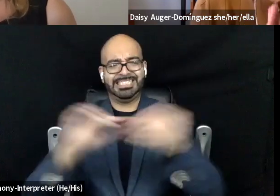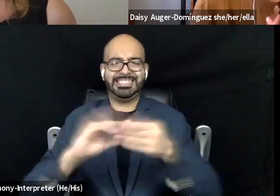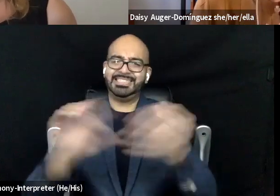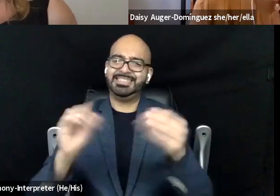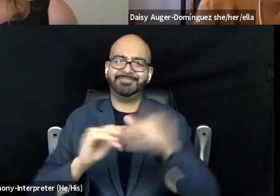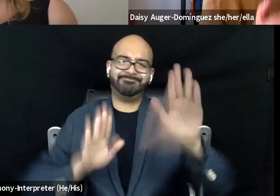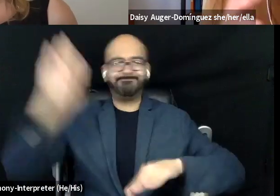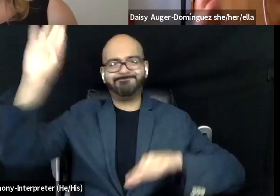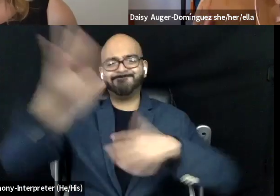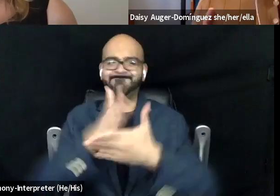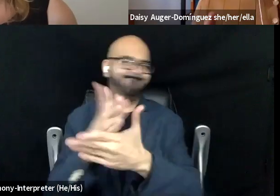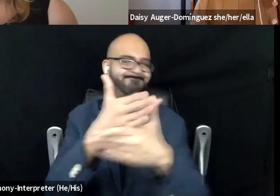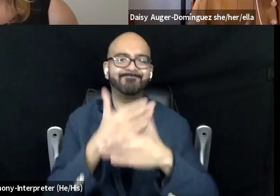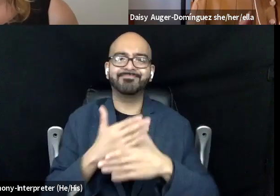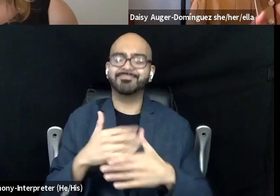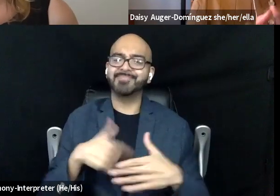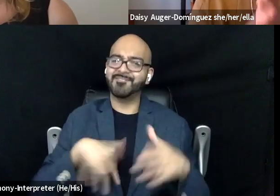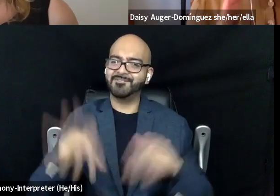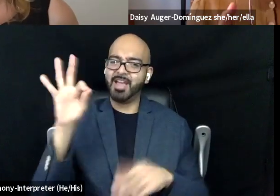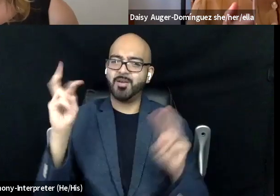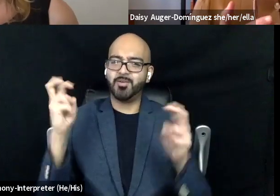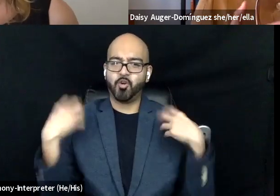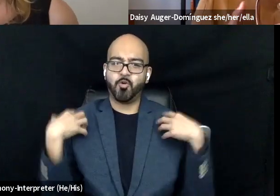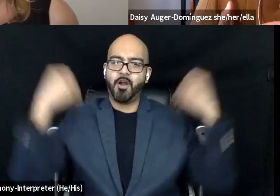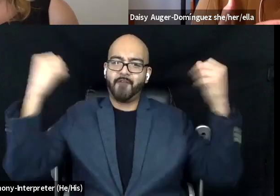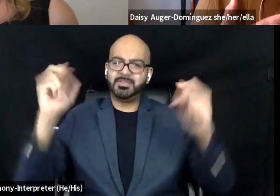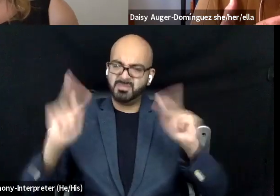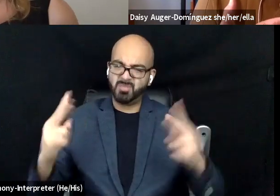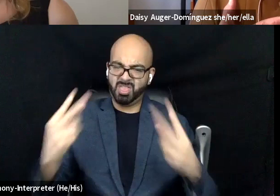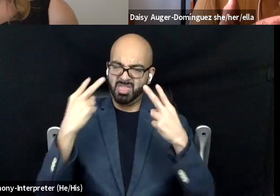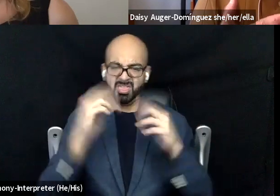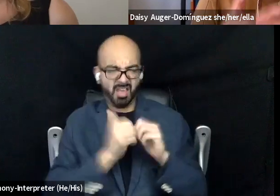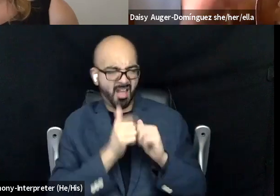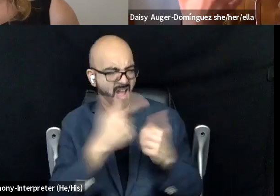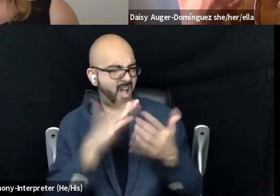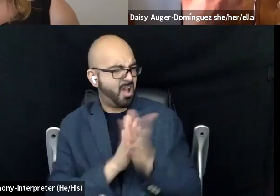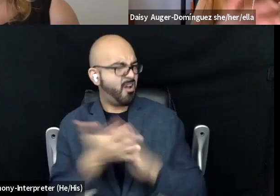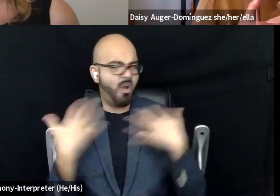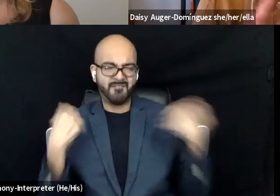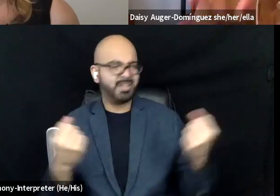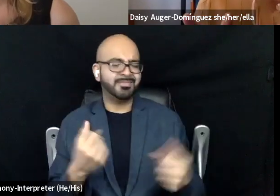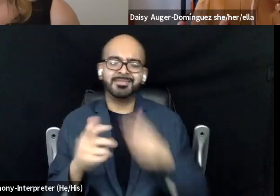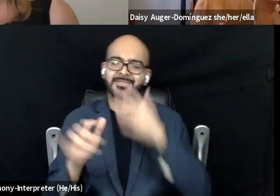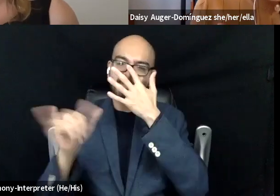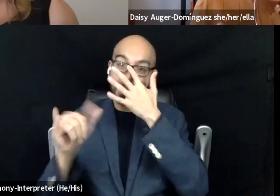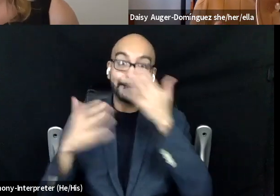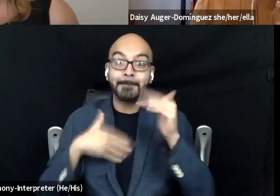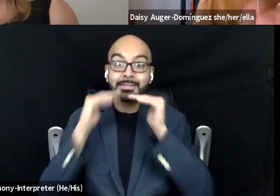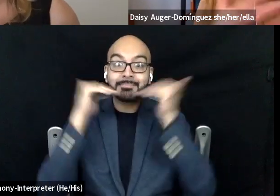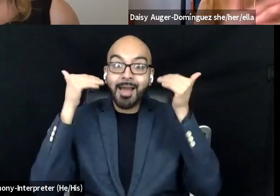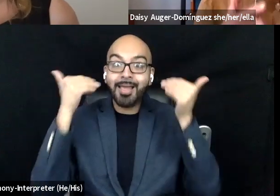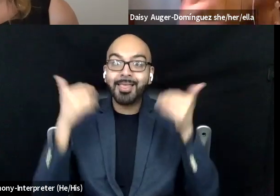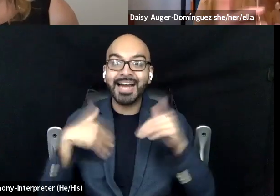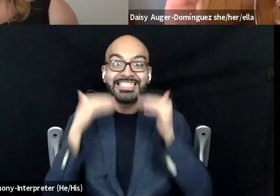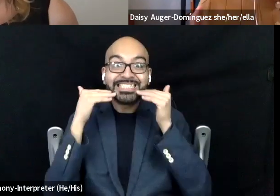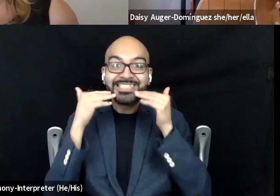often told that I have a lot of confidence and that, you know, how did I gain it? I was like, you know, it's just like my smile. It was hard earned. It's